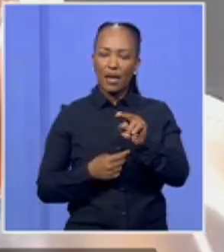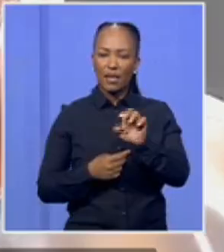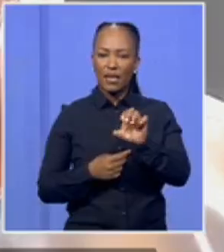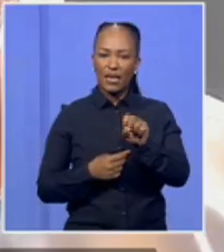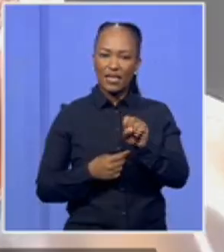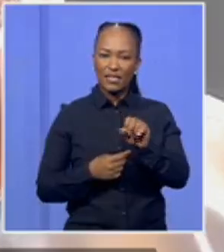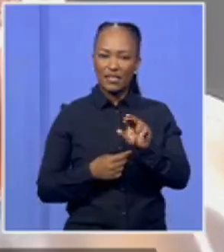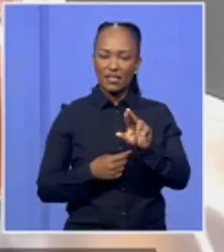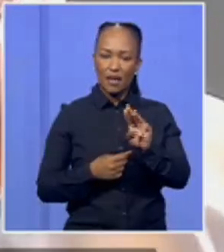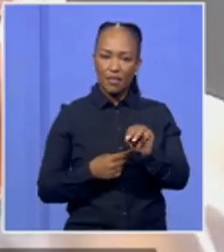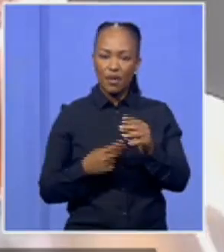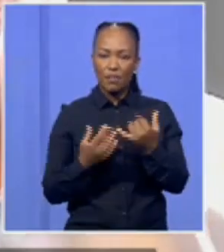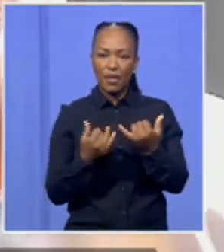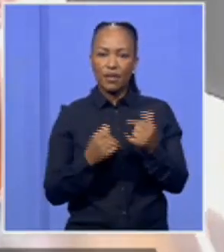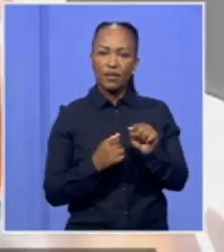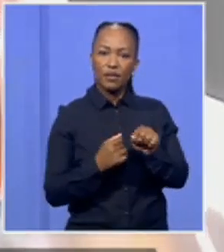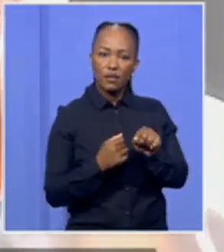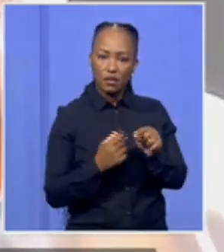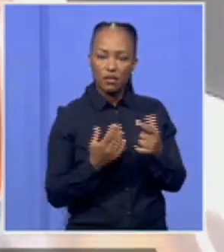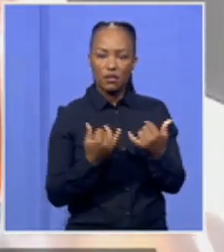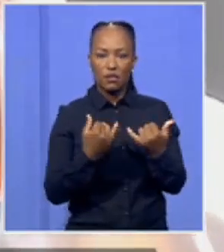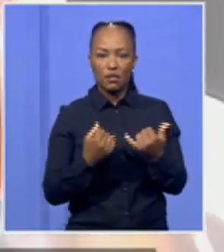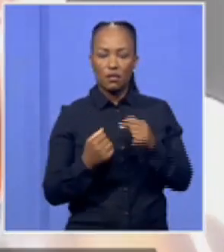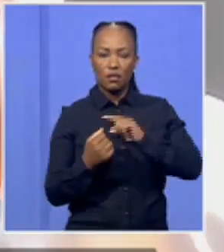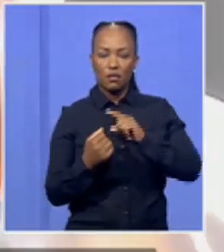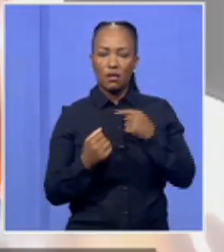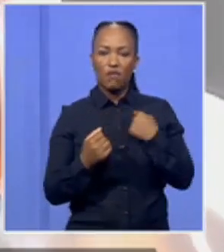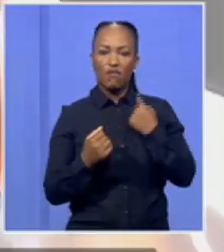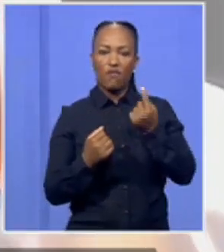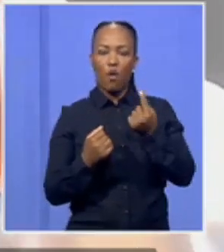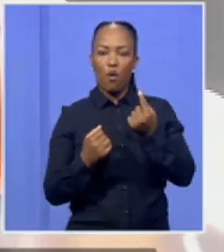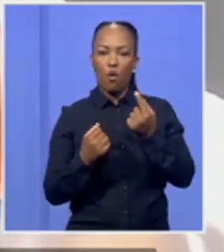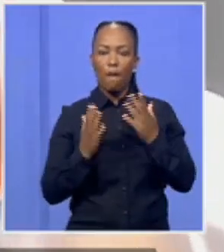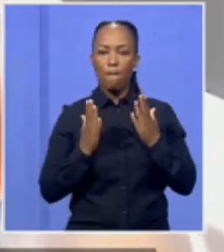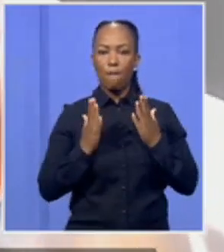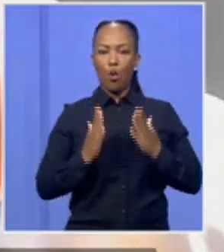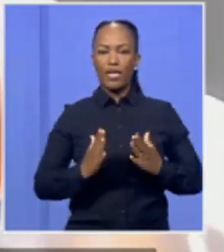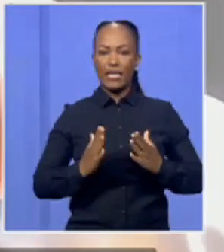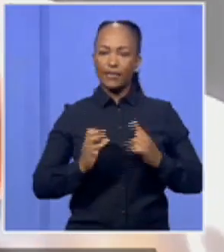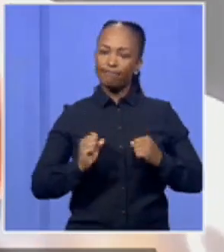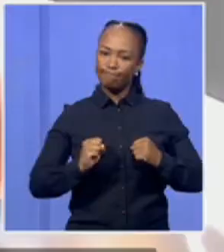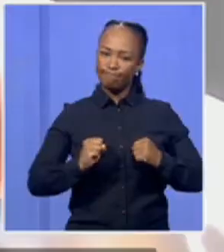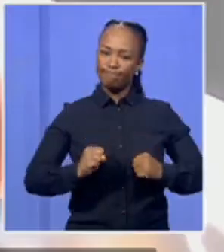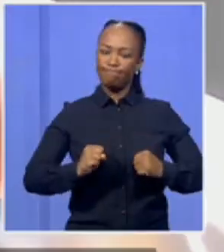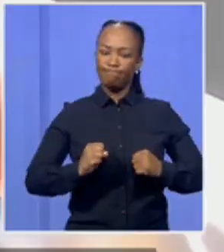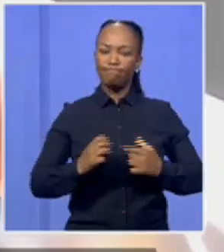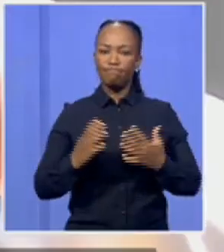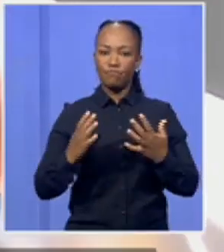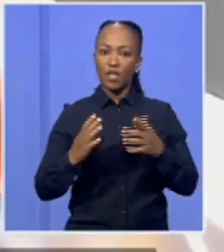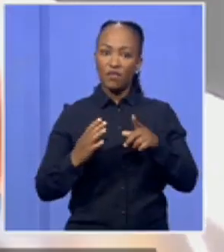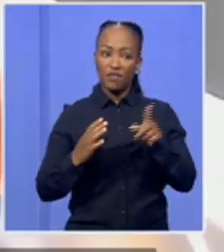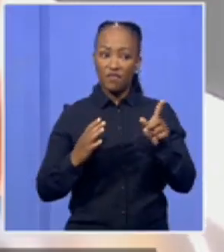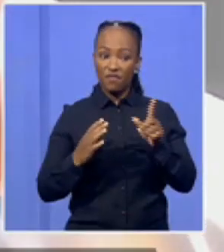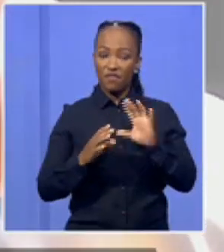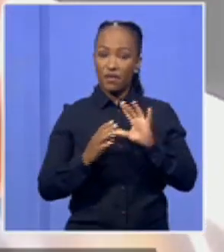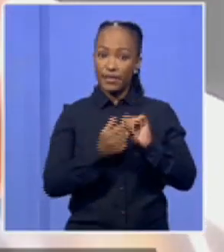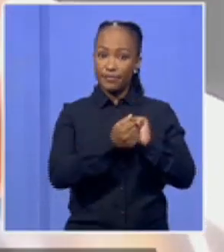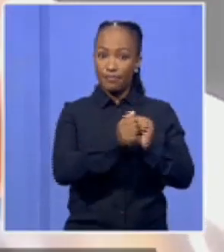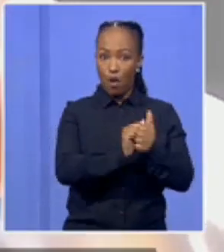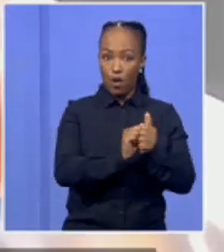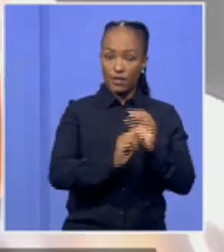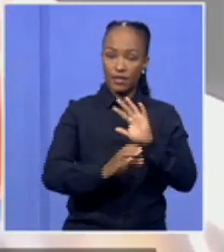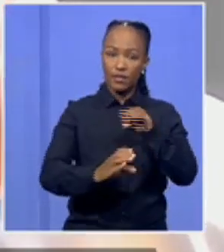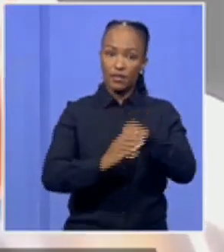but also in the energy yielding metabolism. And with the upcoming race, athletes should ideally already have adjusted the